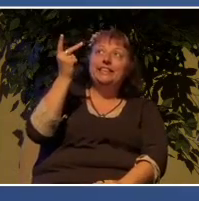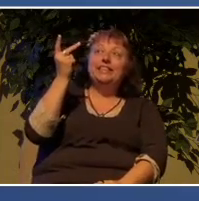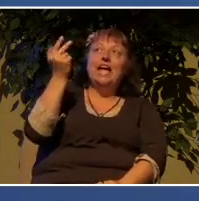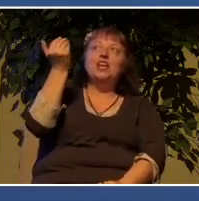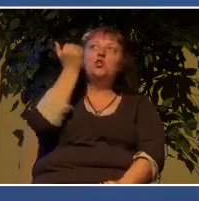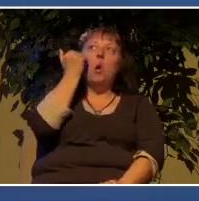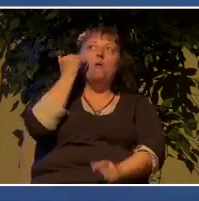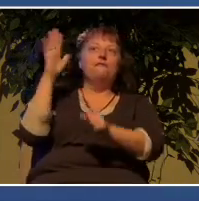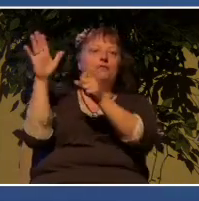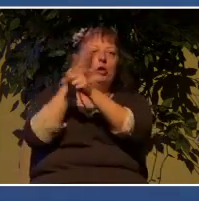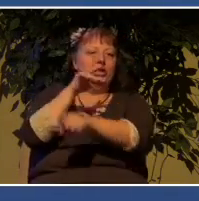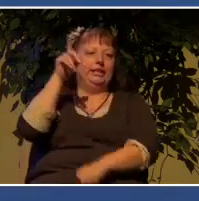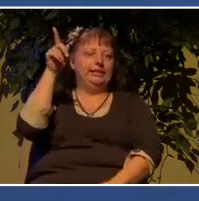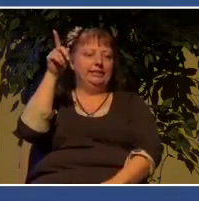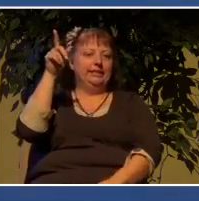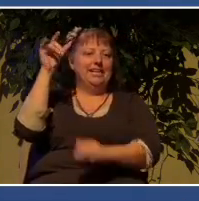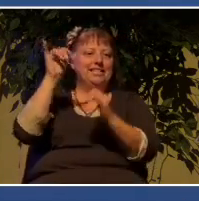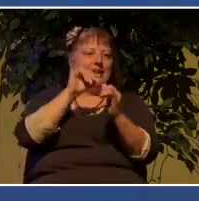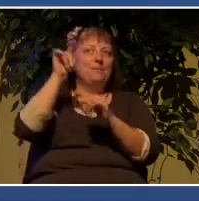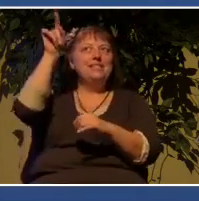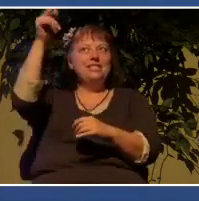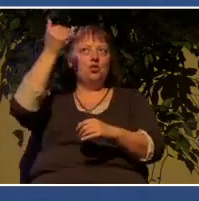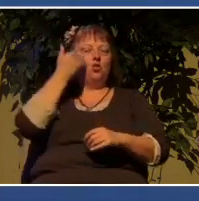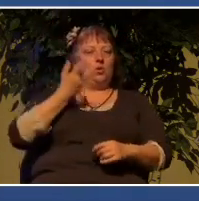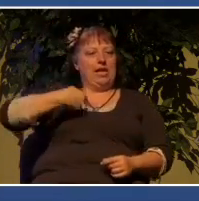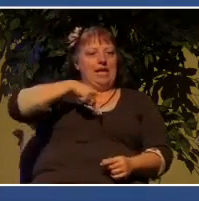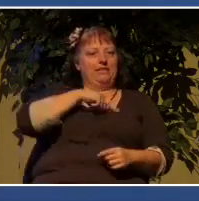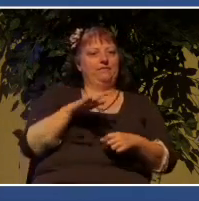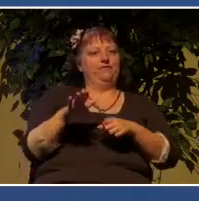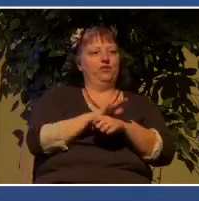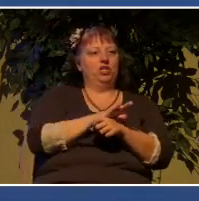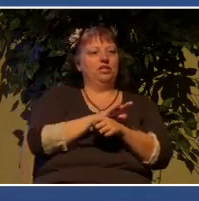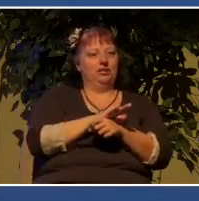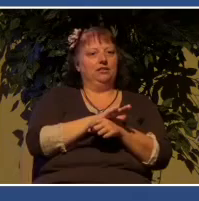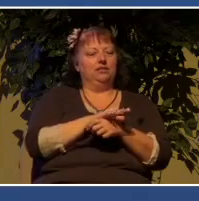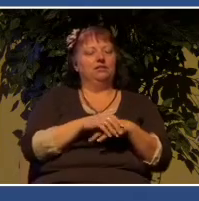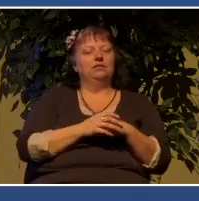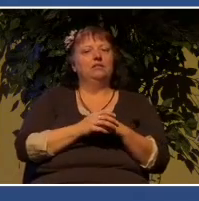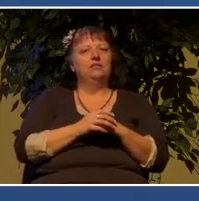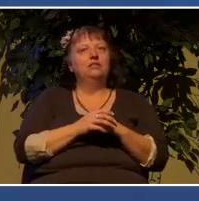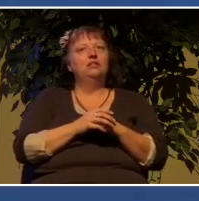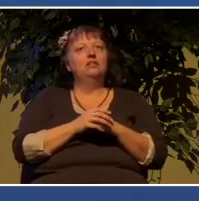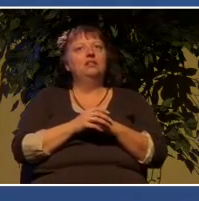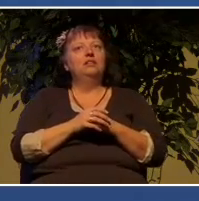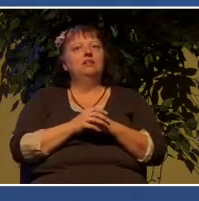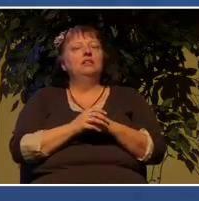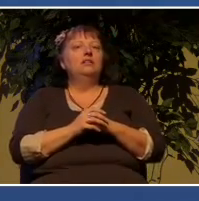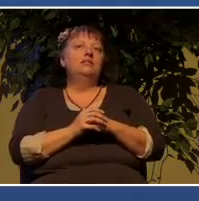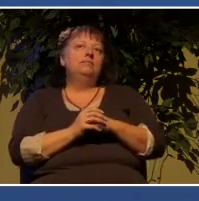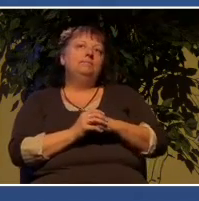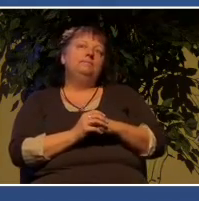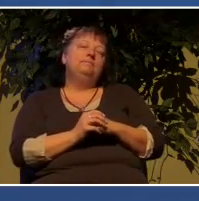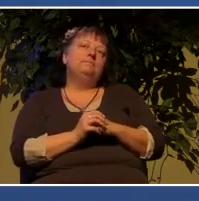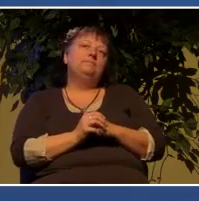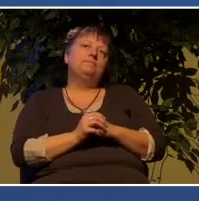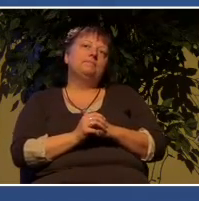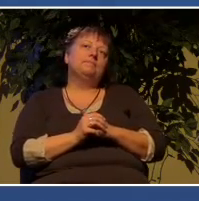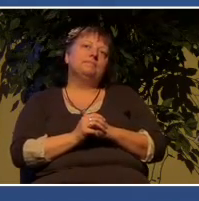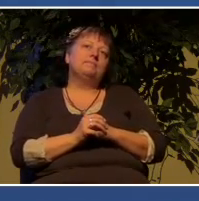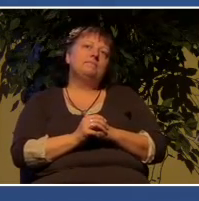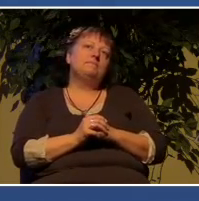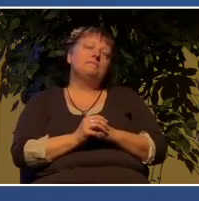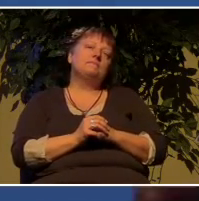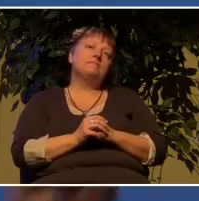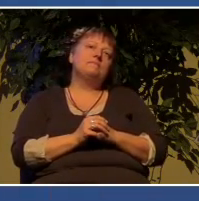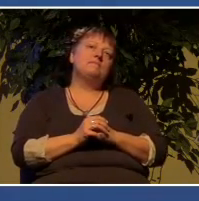God doesn't have to reveal himself through dreams or through the kind of imagery that you see throughout Scripture, where God is